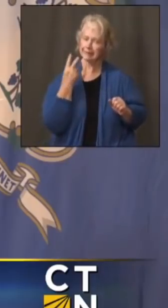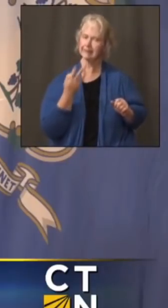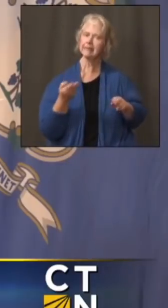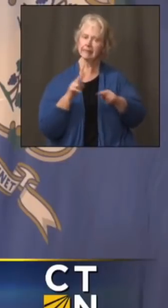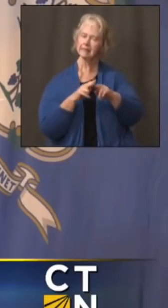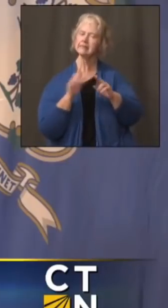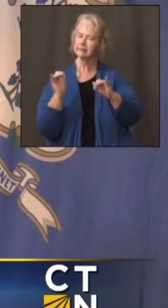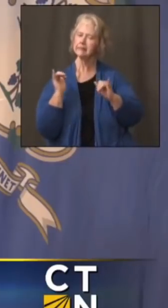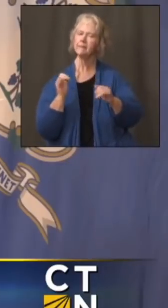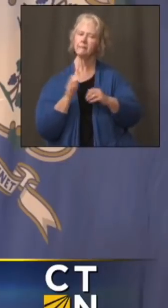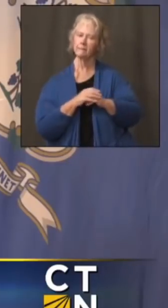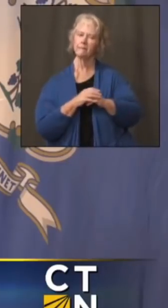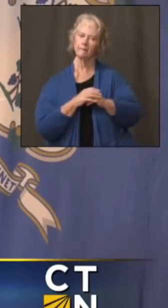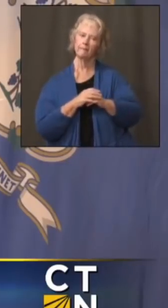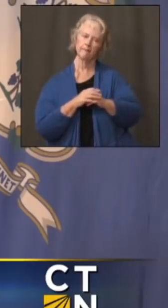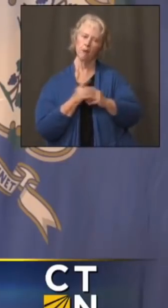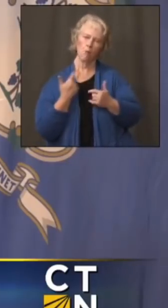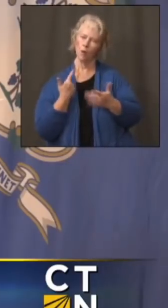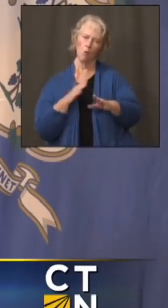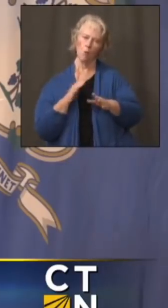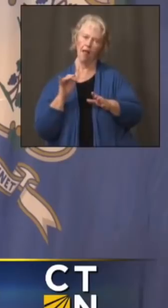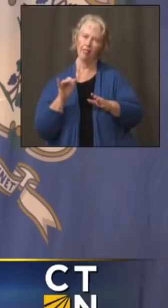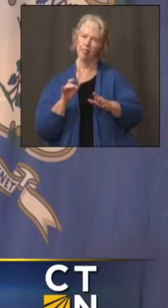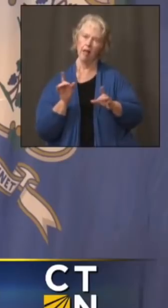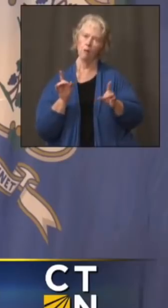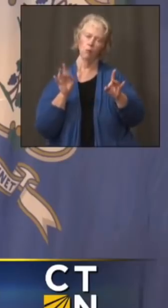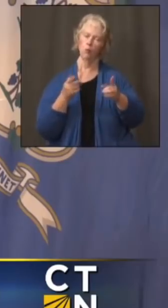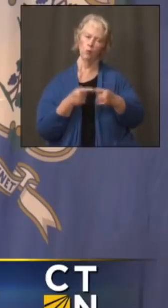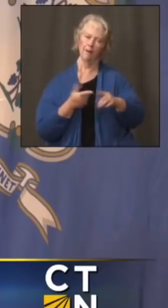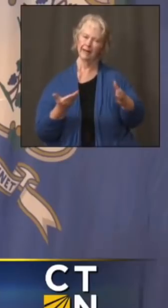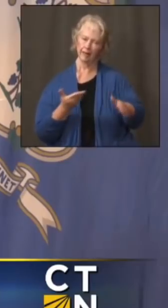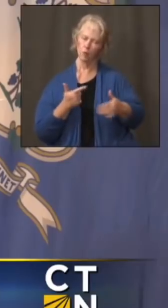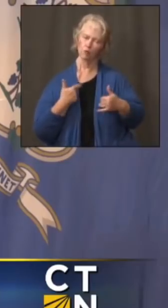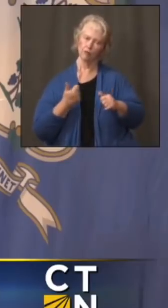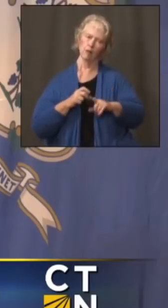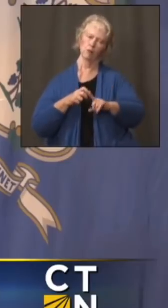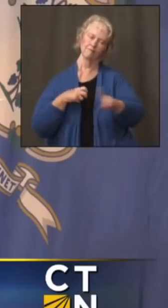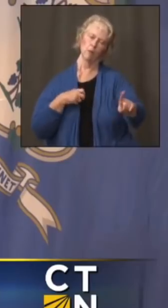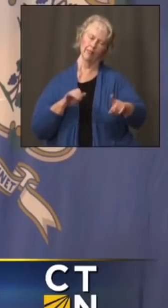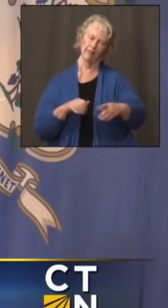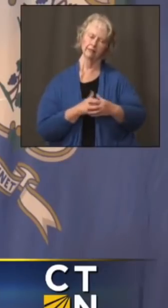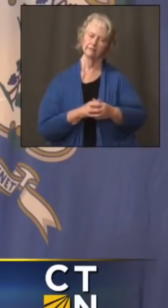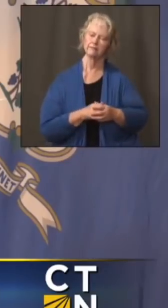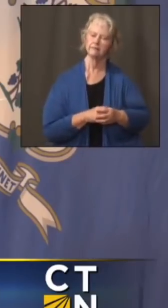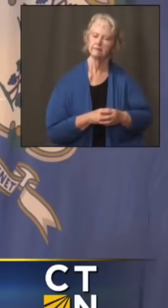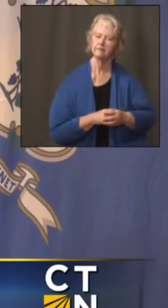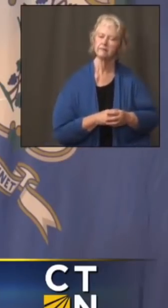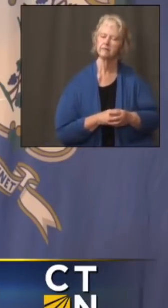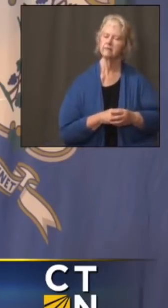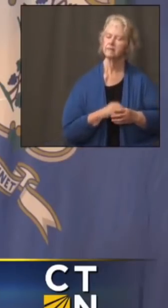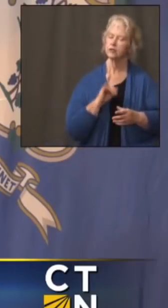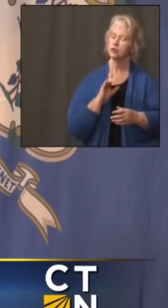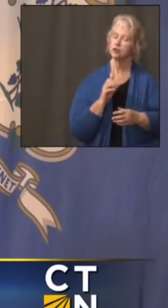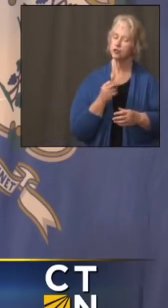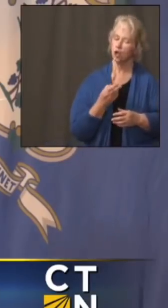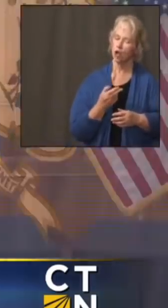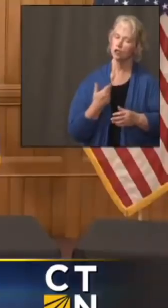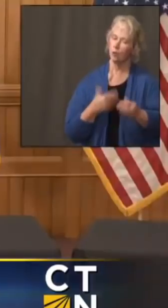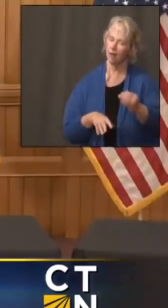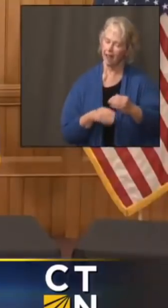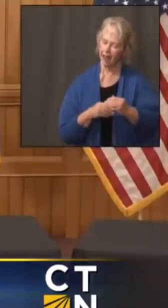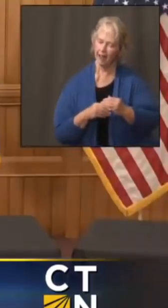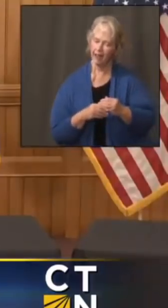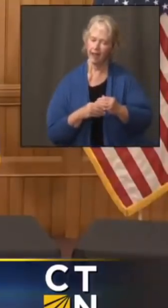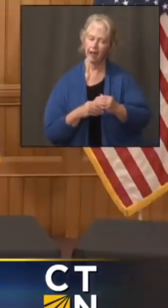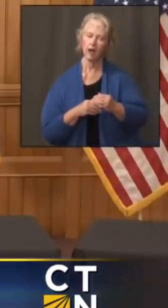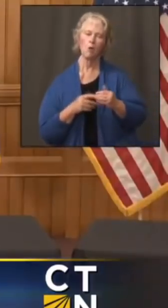So we're not going to let that happen in Connecticut, at least do everything we can to avoid it. I'd also just point out, Paul, that we